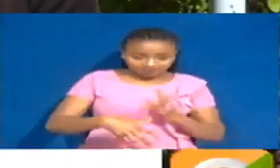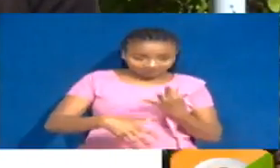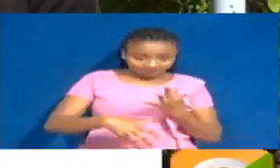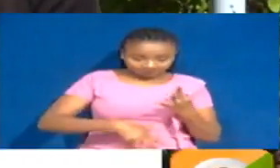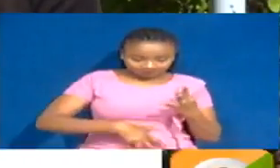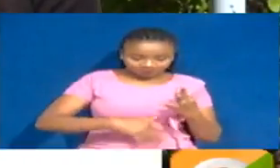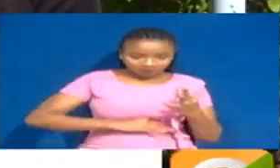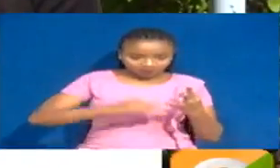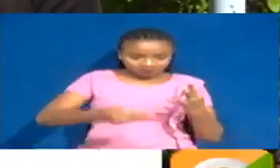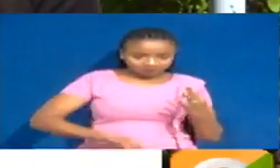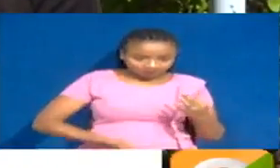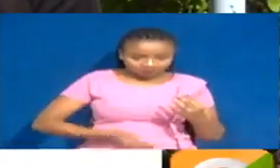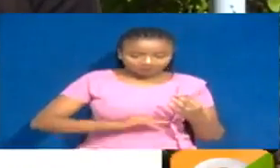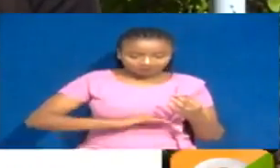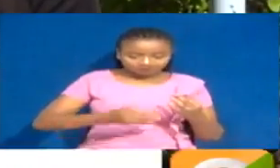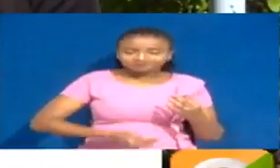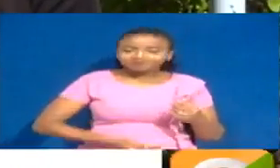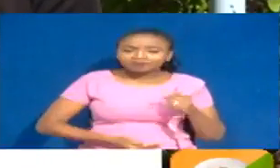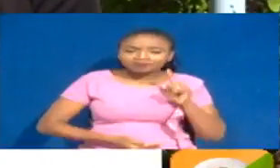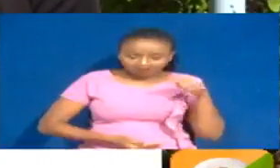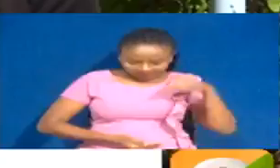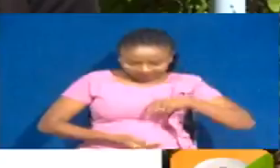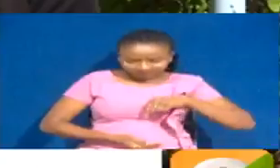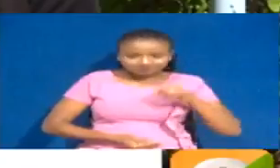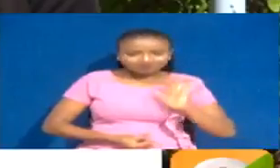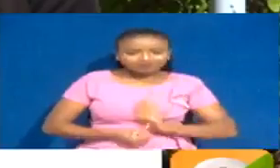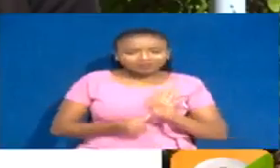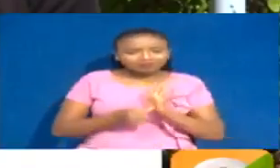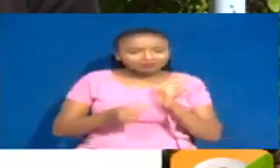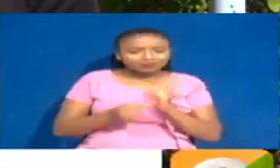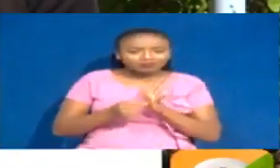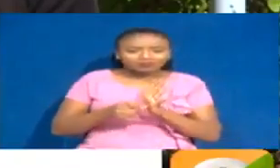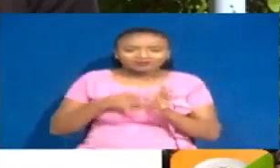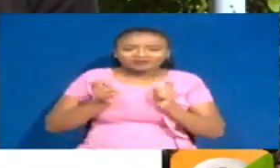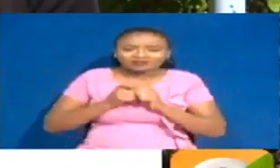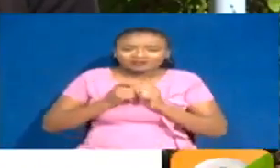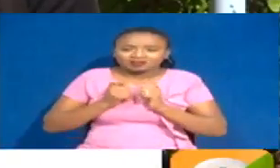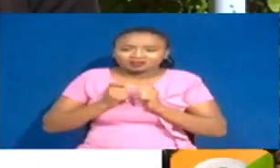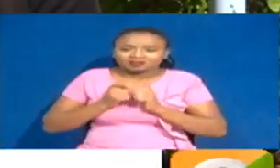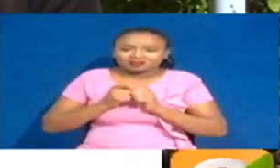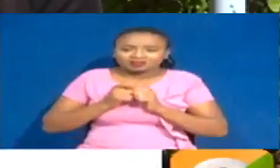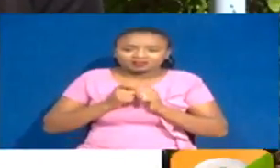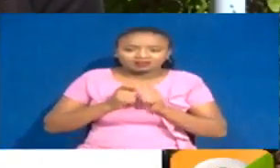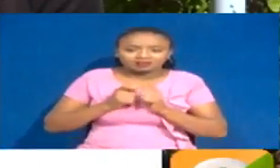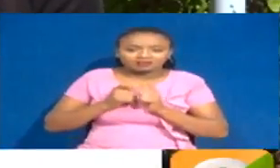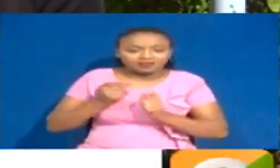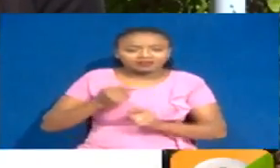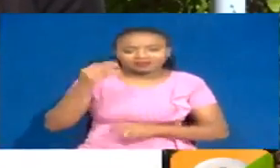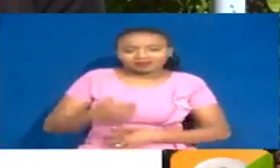pregnancy, I had a problem. Actually, it was painful. And in fact,